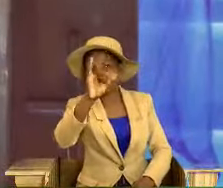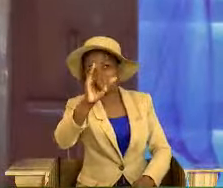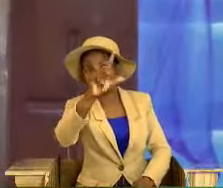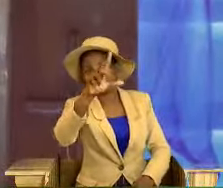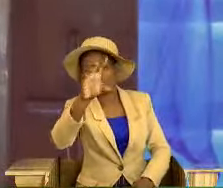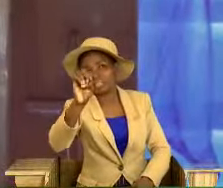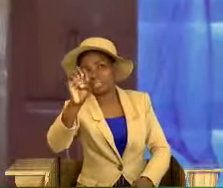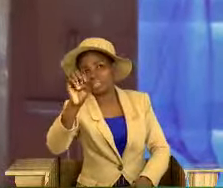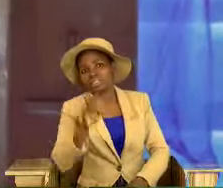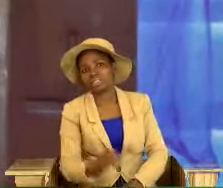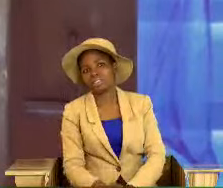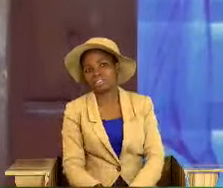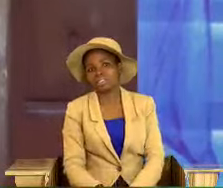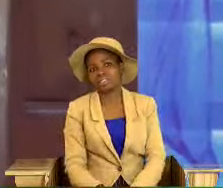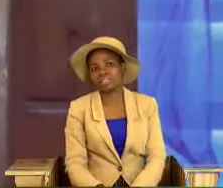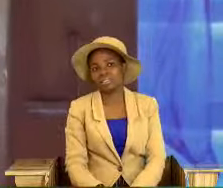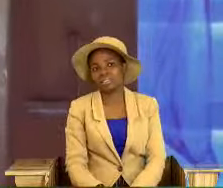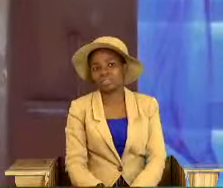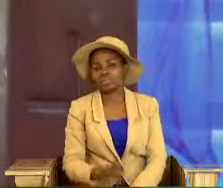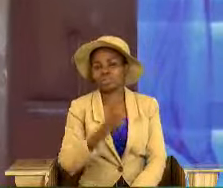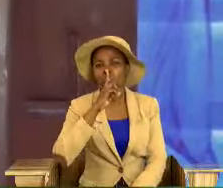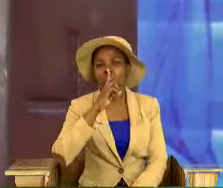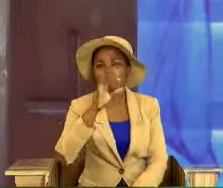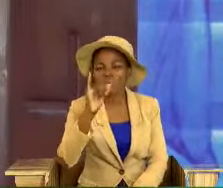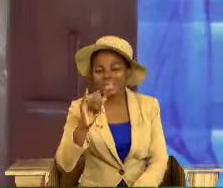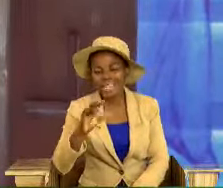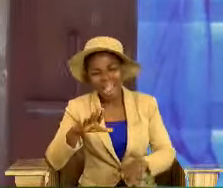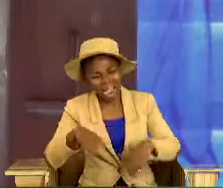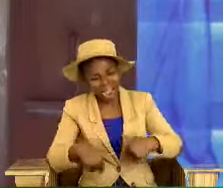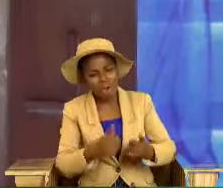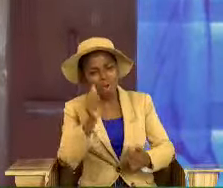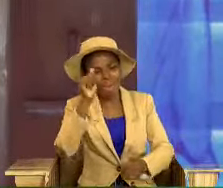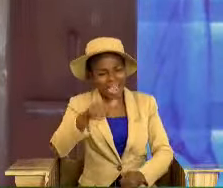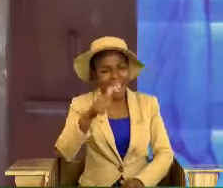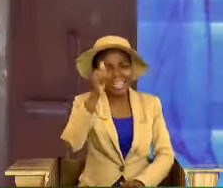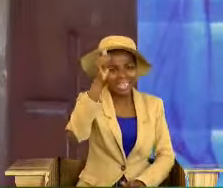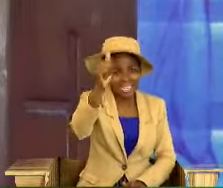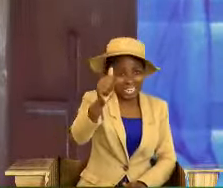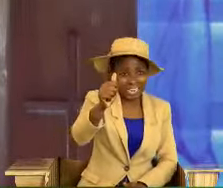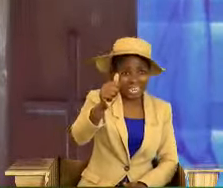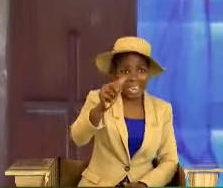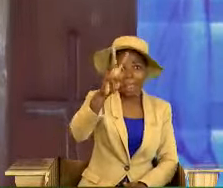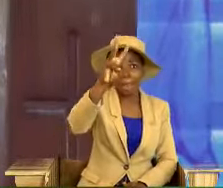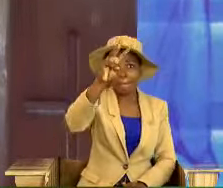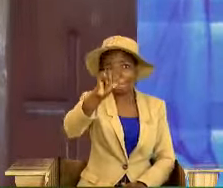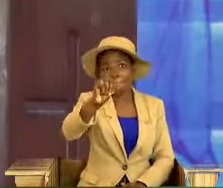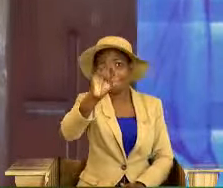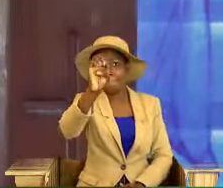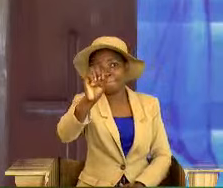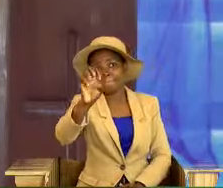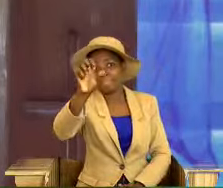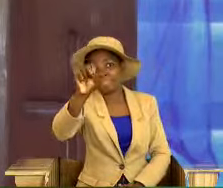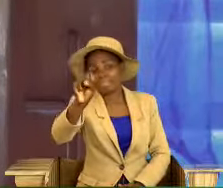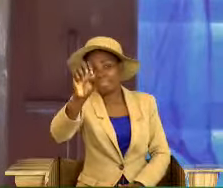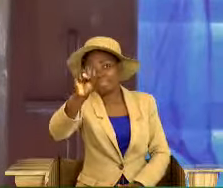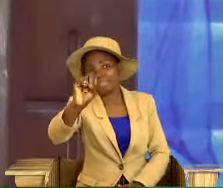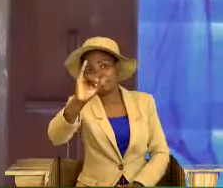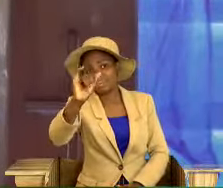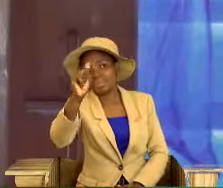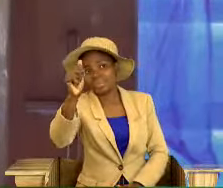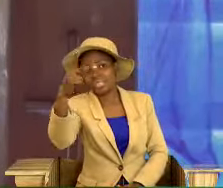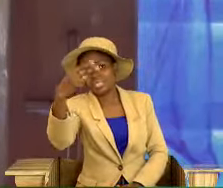surely how can the mesiah come from that kind of that's why the man